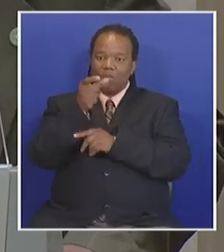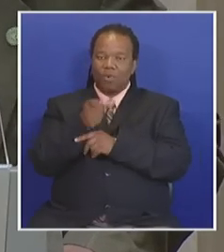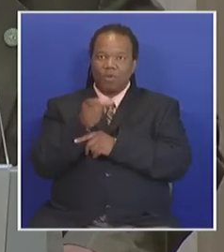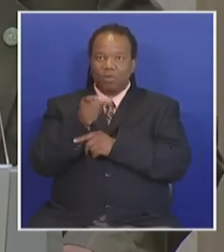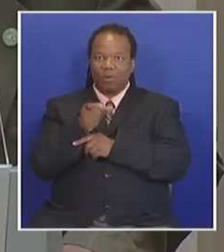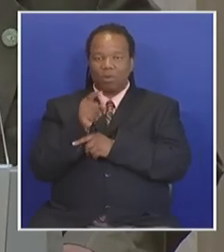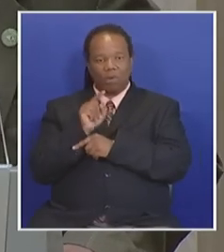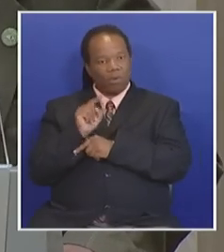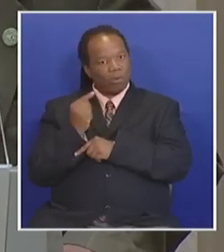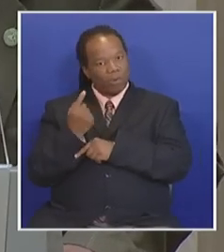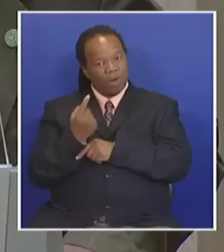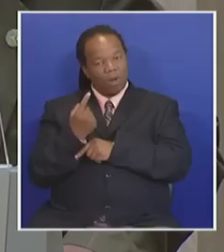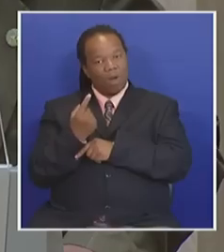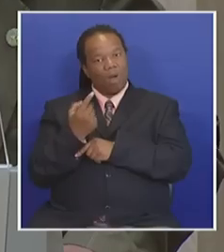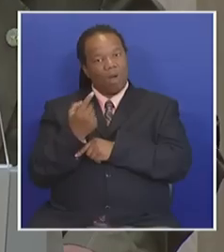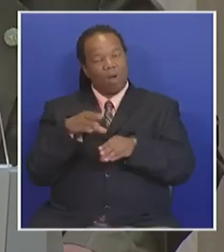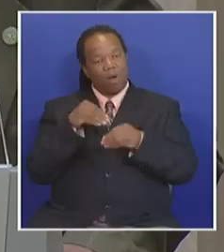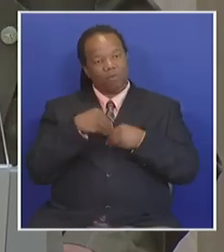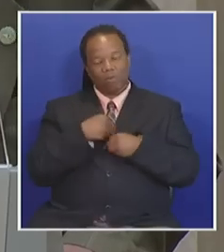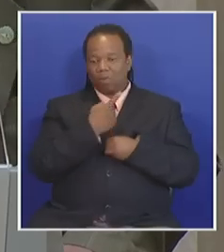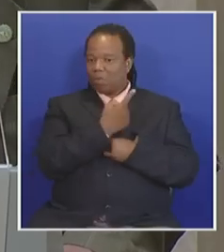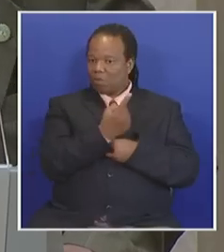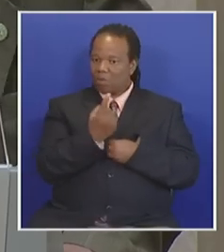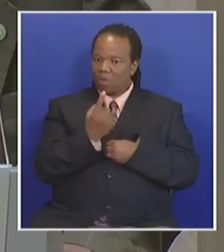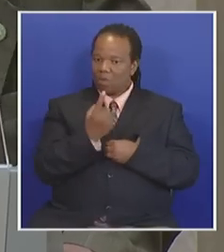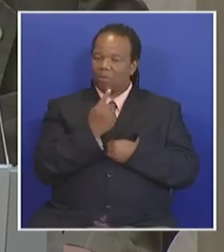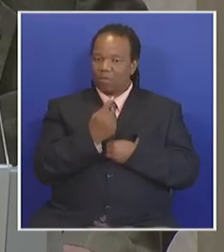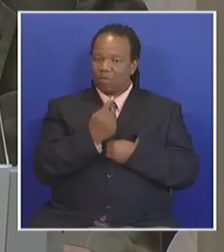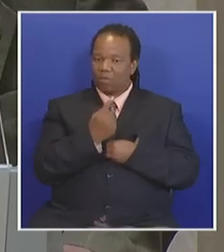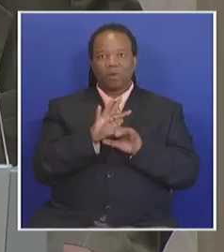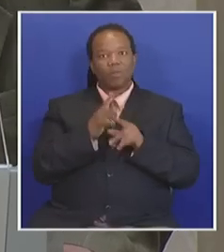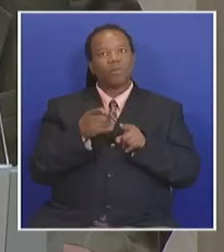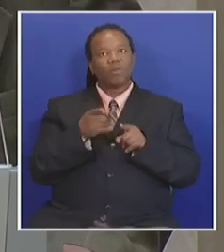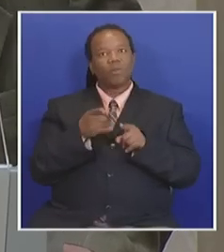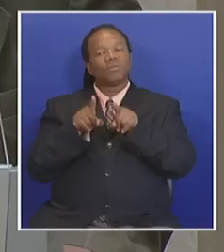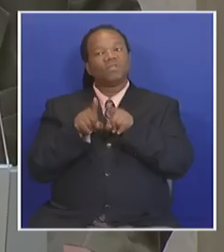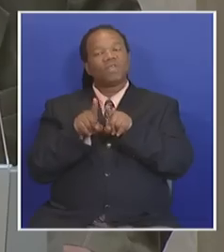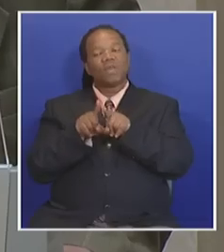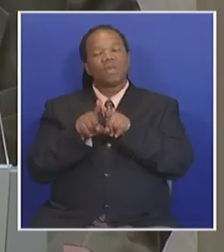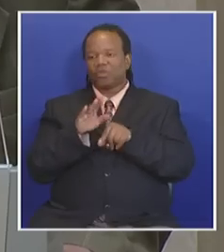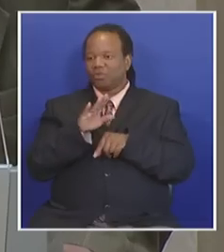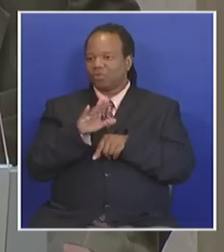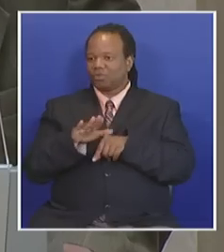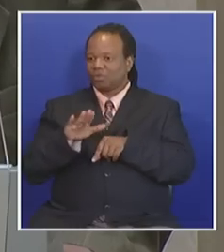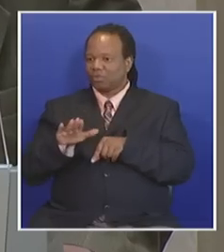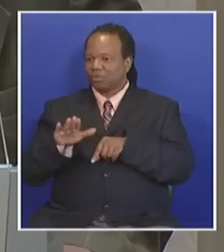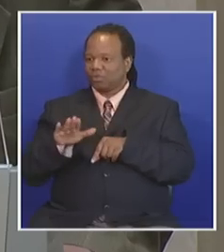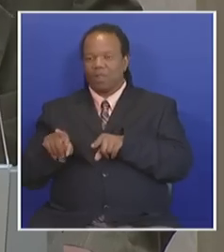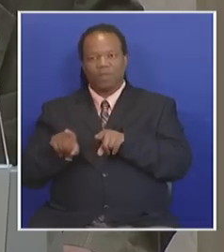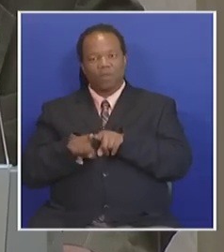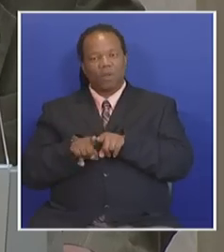us, that we shall all live like the children of paradise. Thus shall we